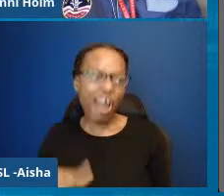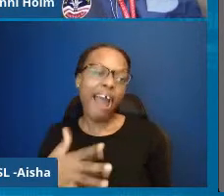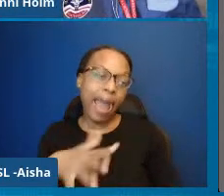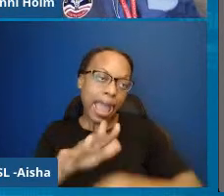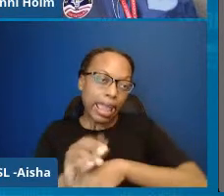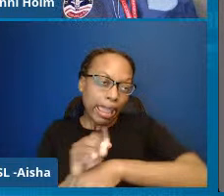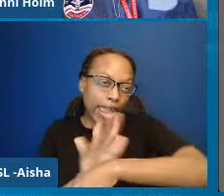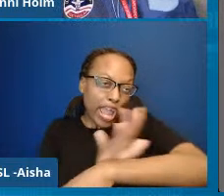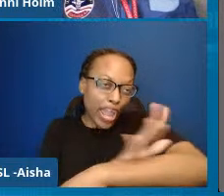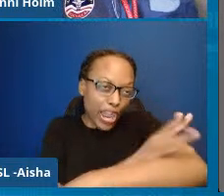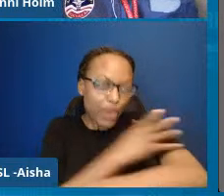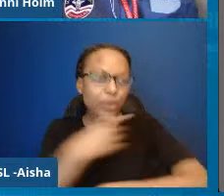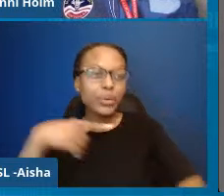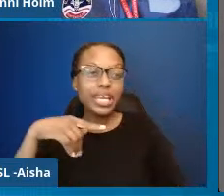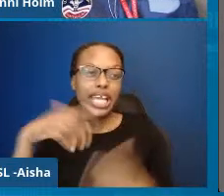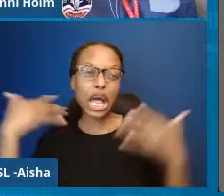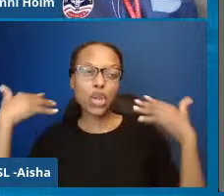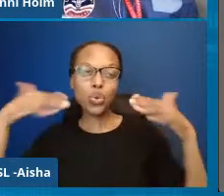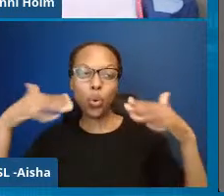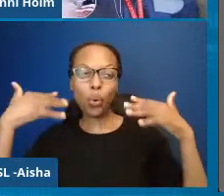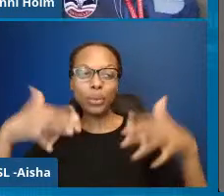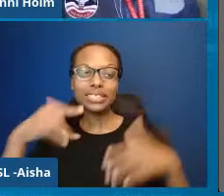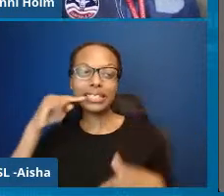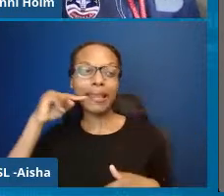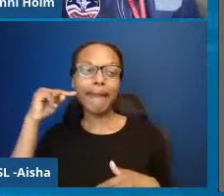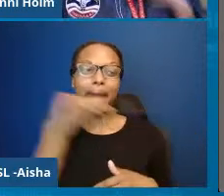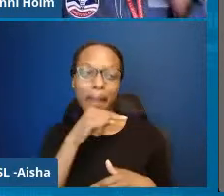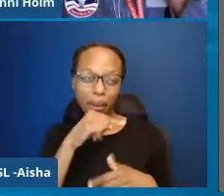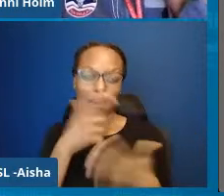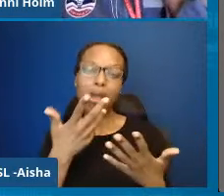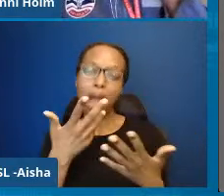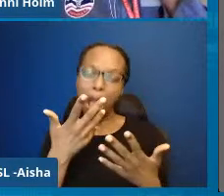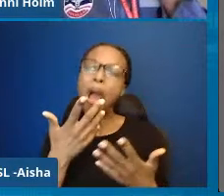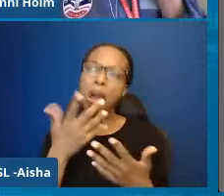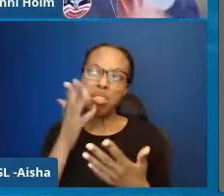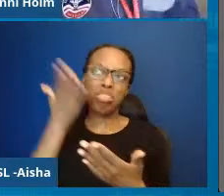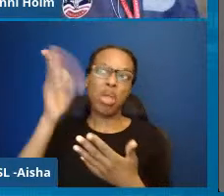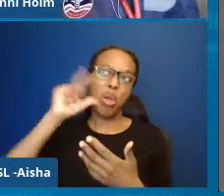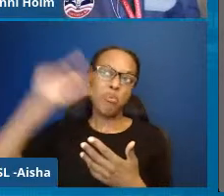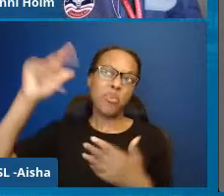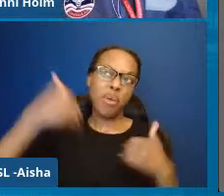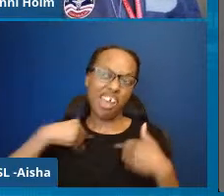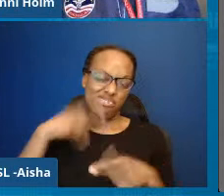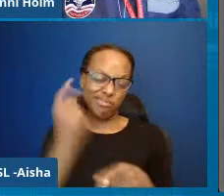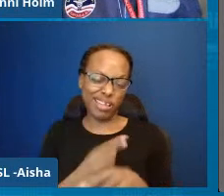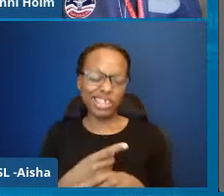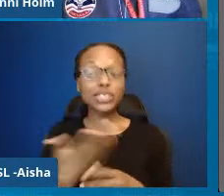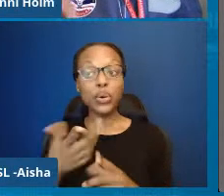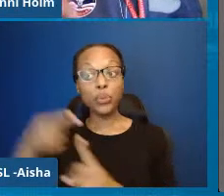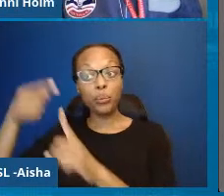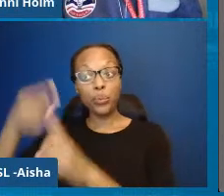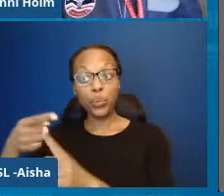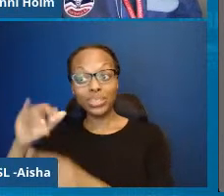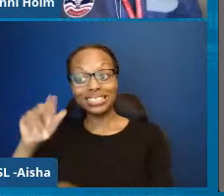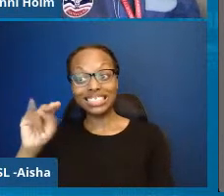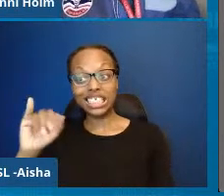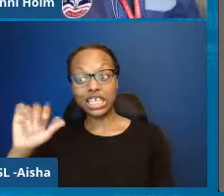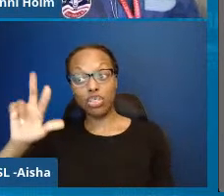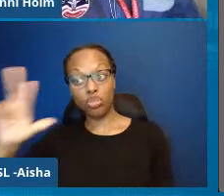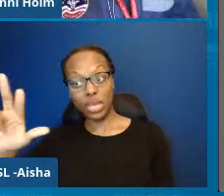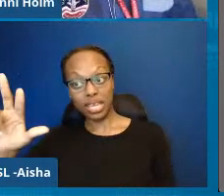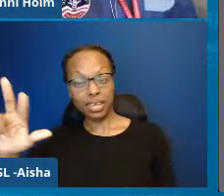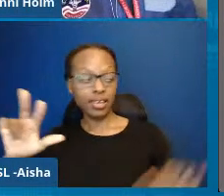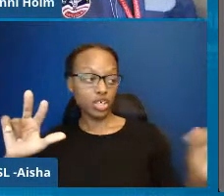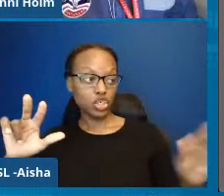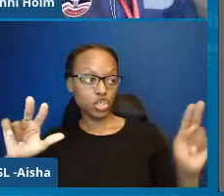moon. You each get 1 point. And to catch you up right now, we've got Jenny at 3 and John at 2. So off